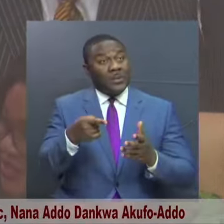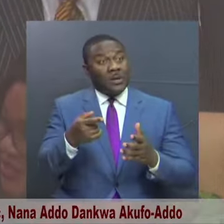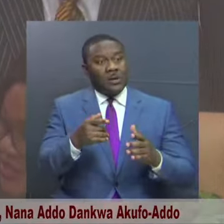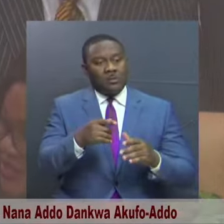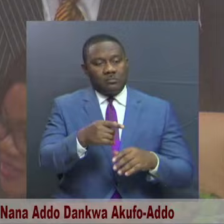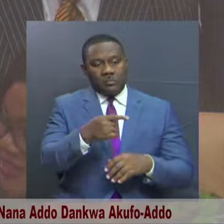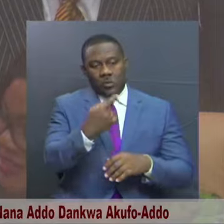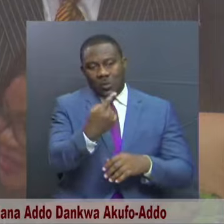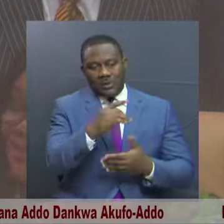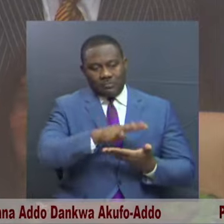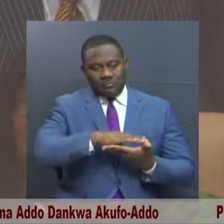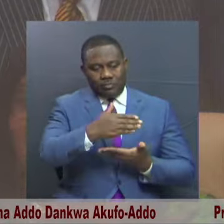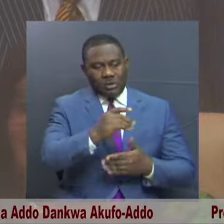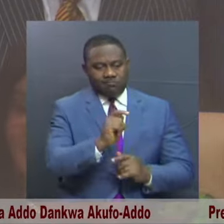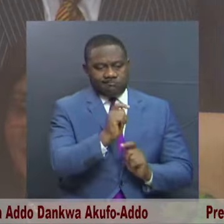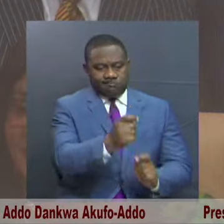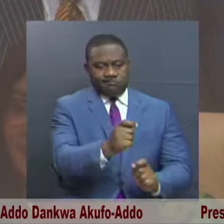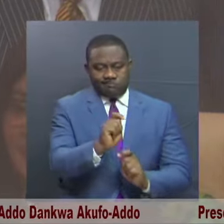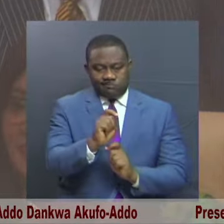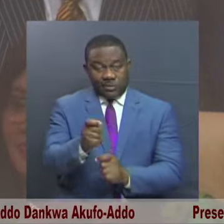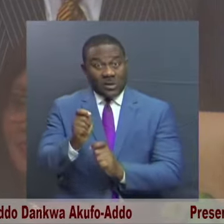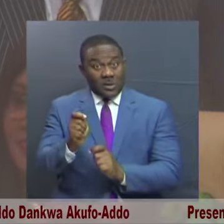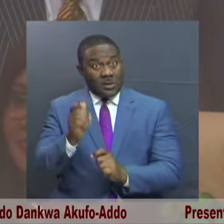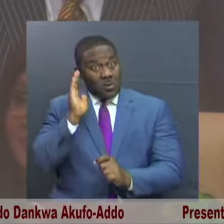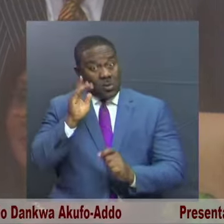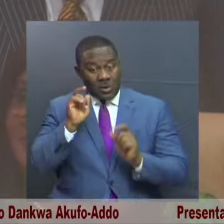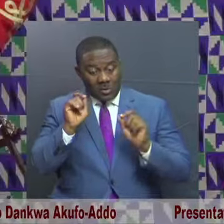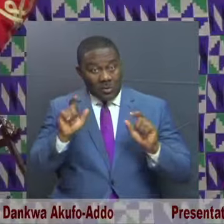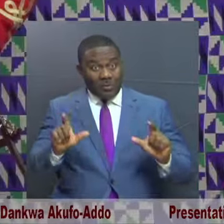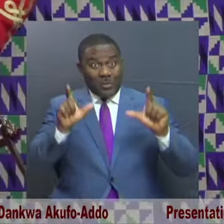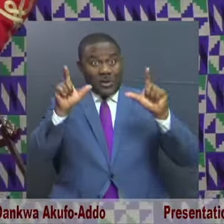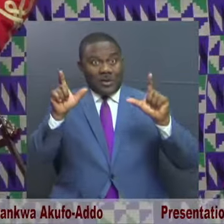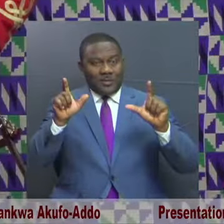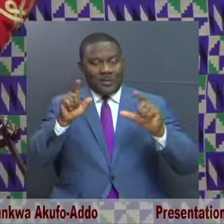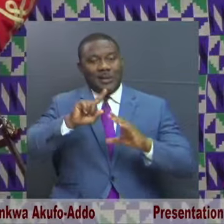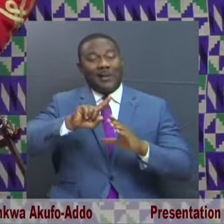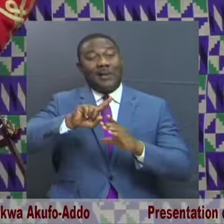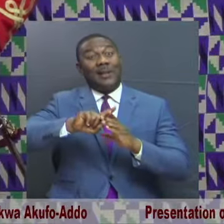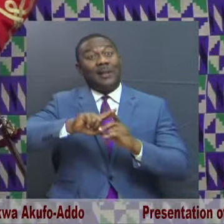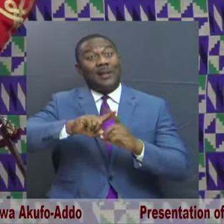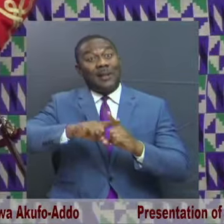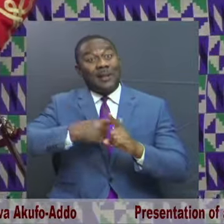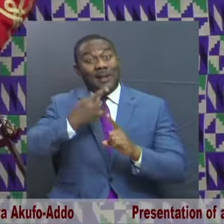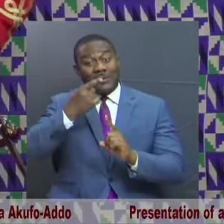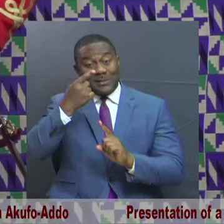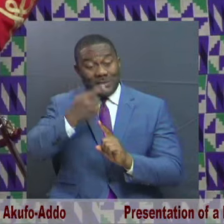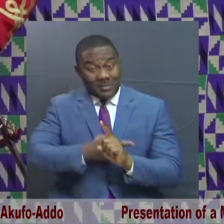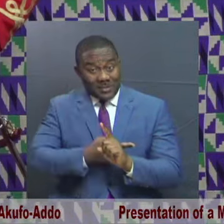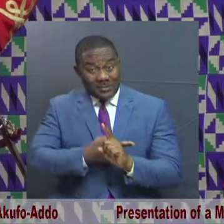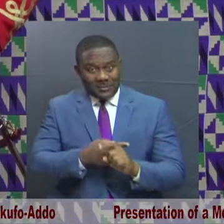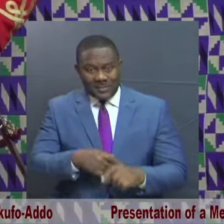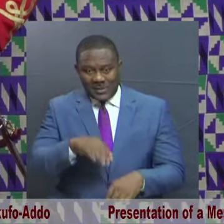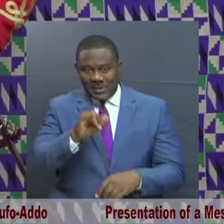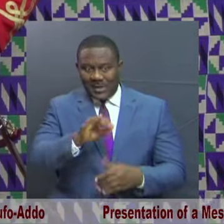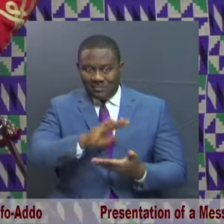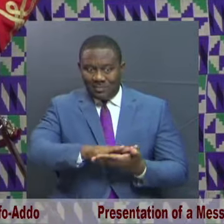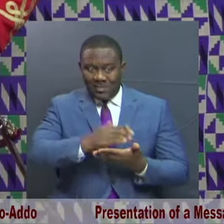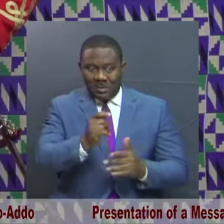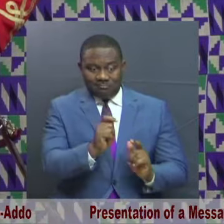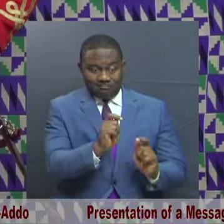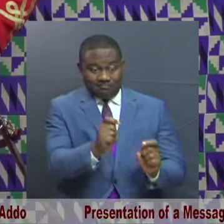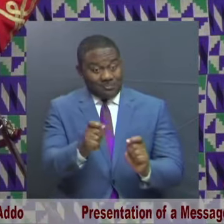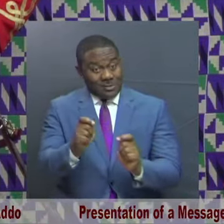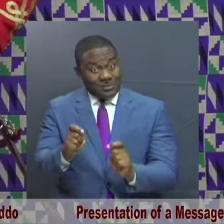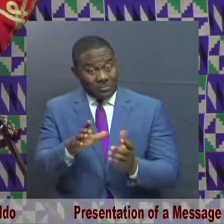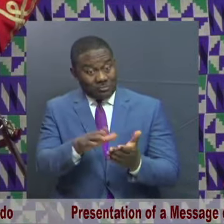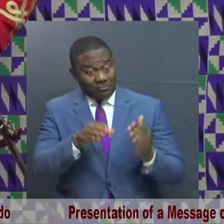out and will formally be launched by me next month it is a great tool to help bridge